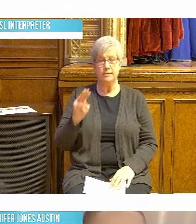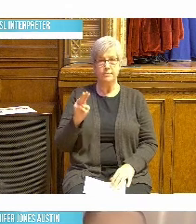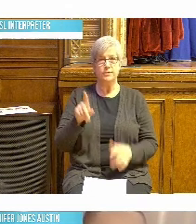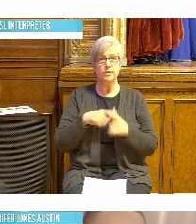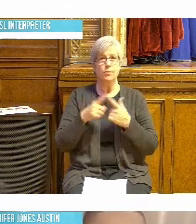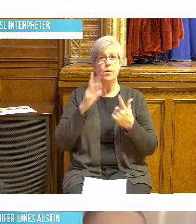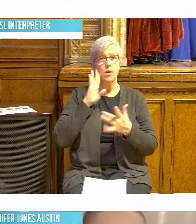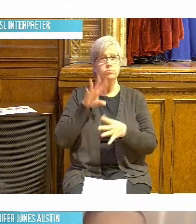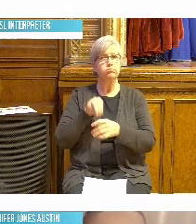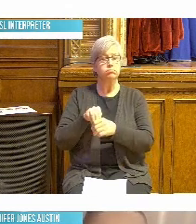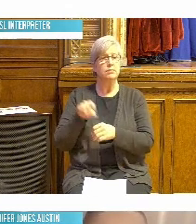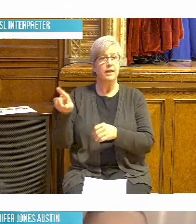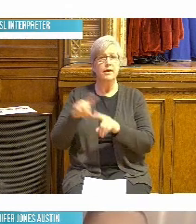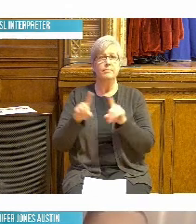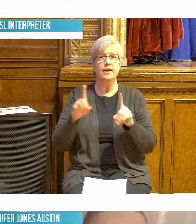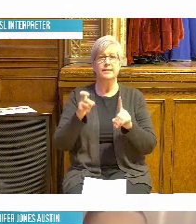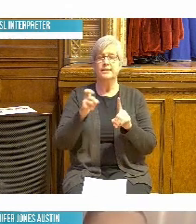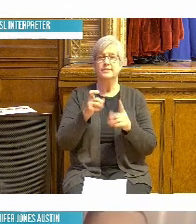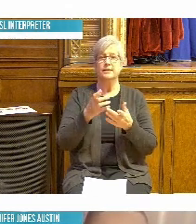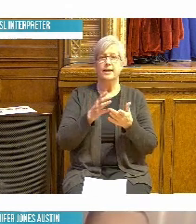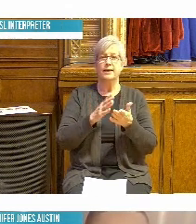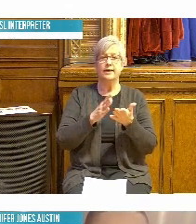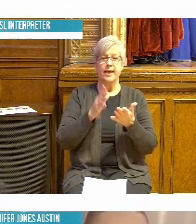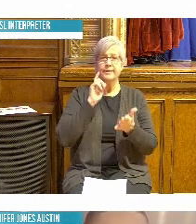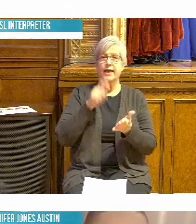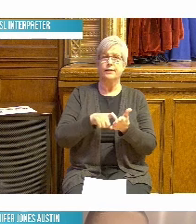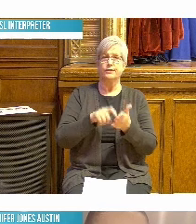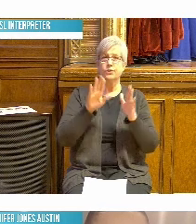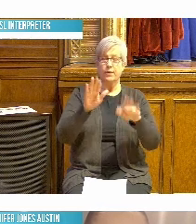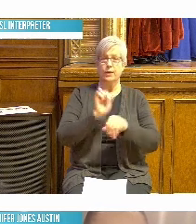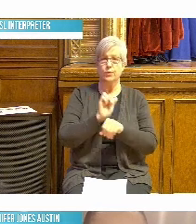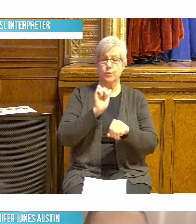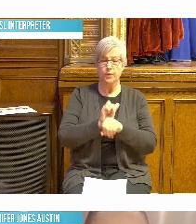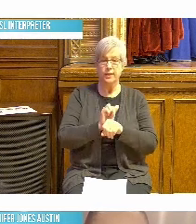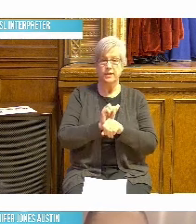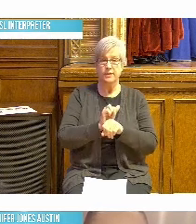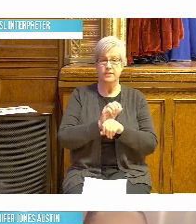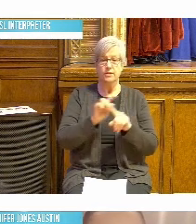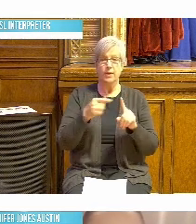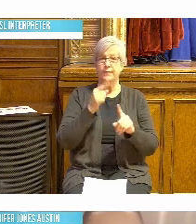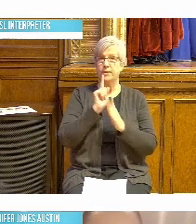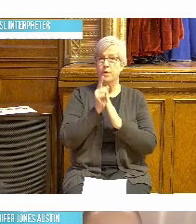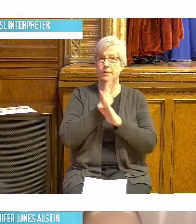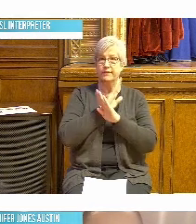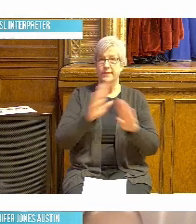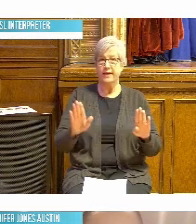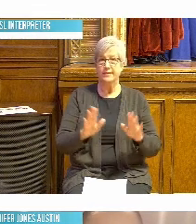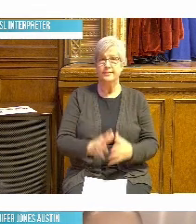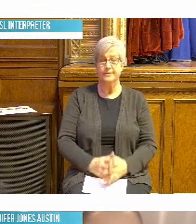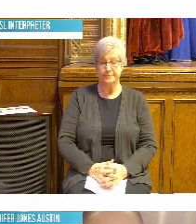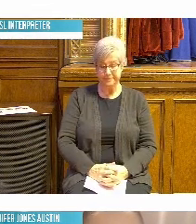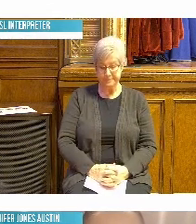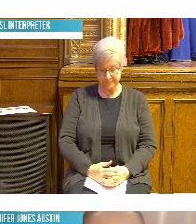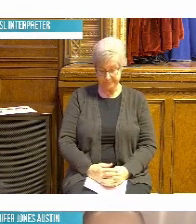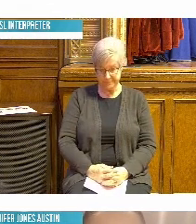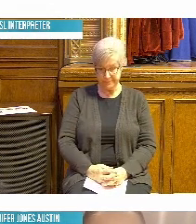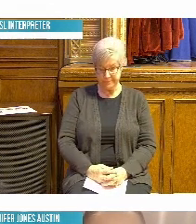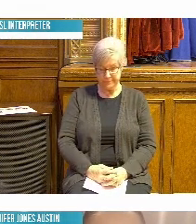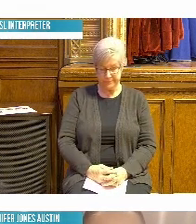forward to participating. But we're going to acknowledge the great work, her great work, and so we'll have a moment of silence.